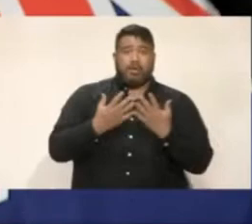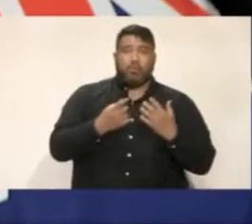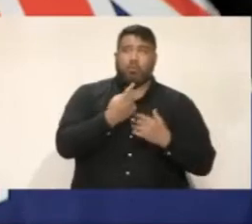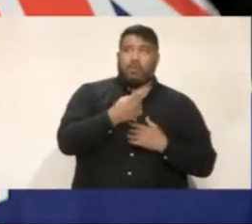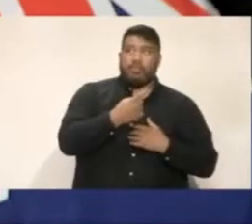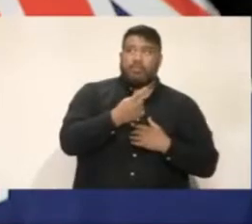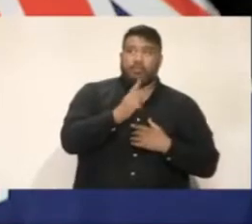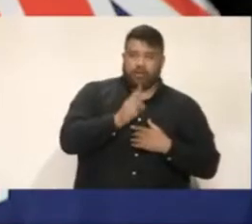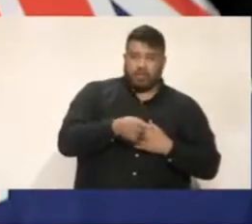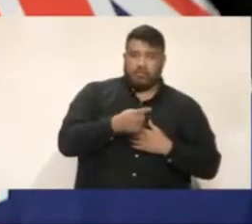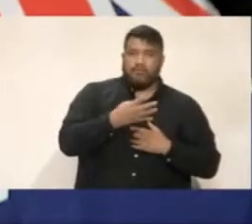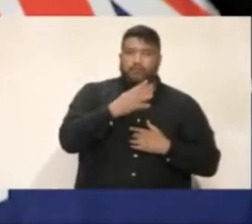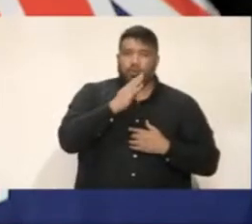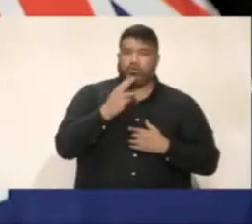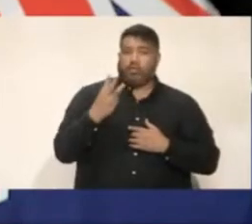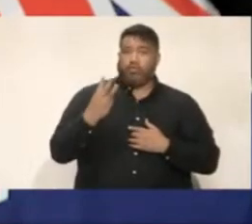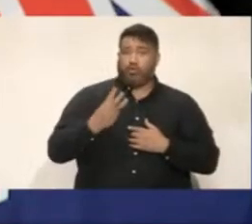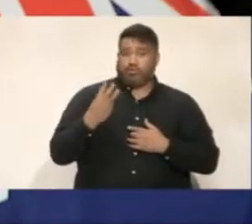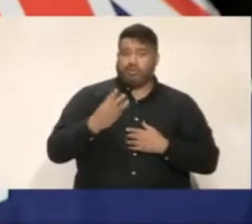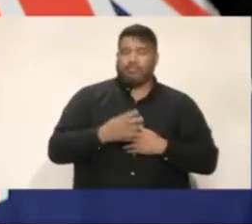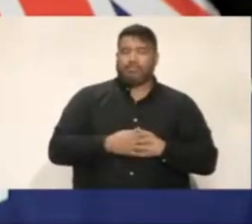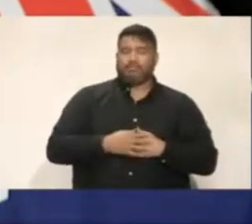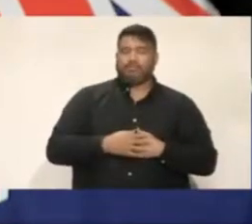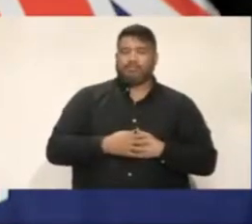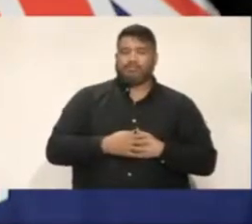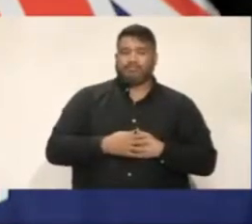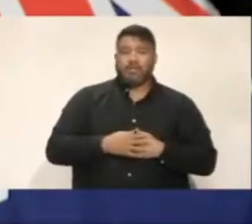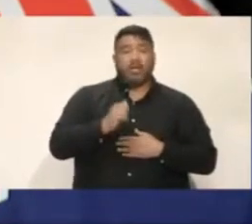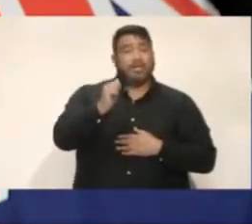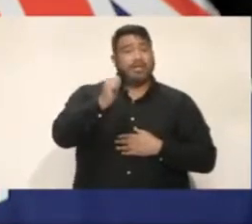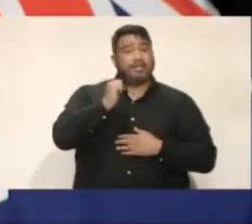1,413. And yesterday, our labs nationally processed